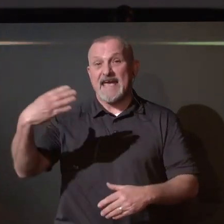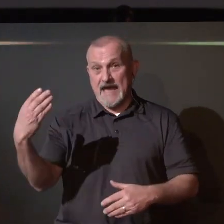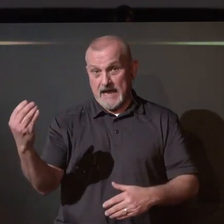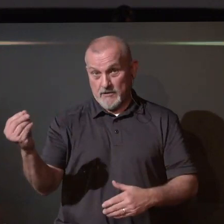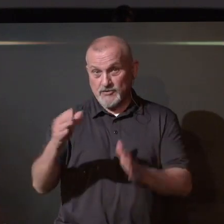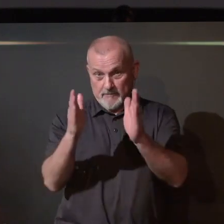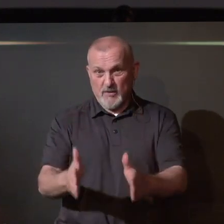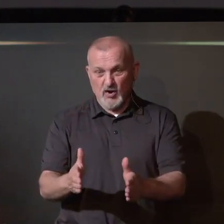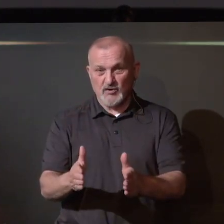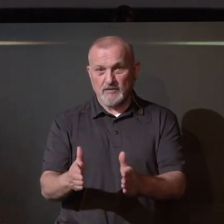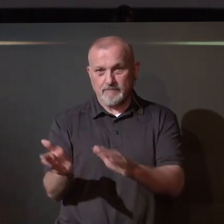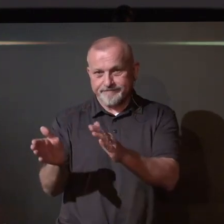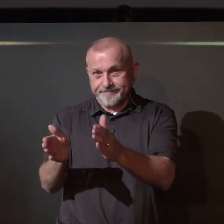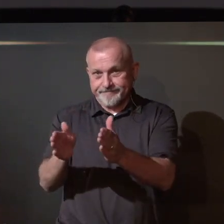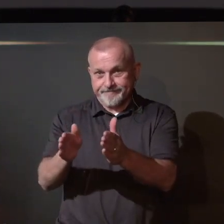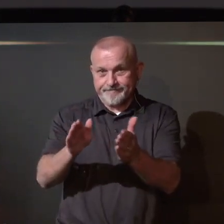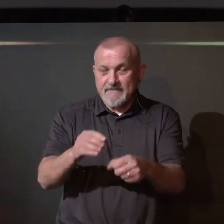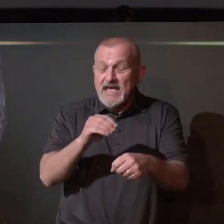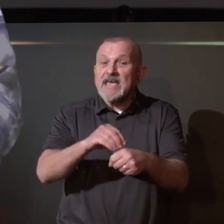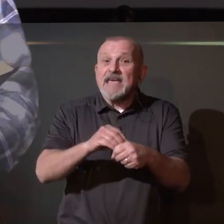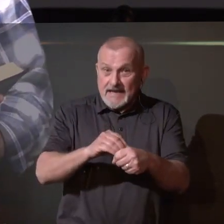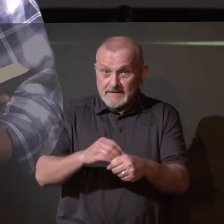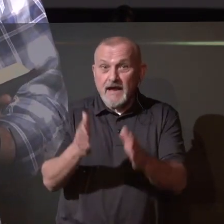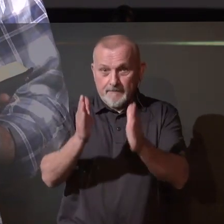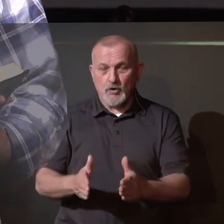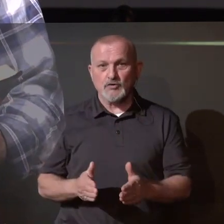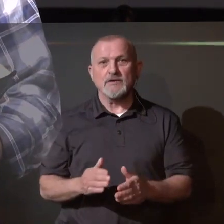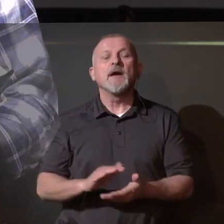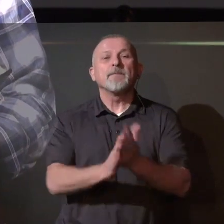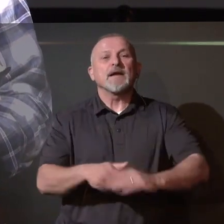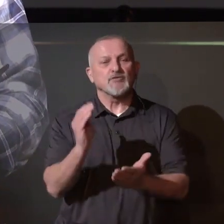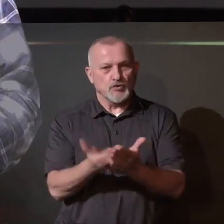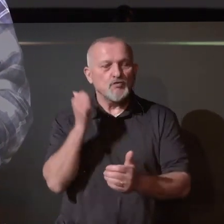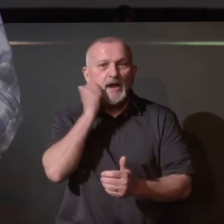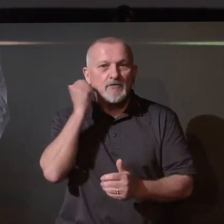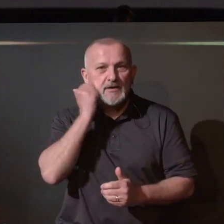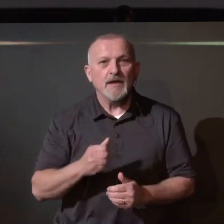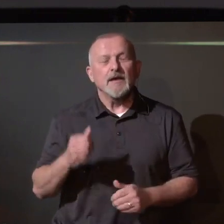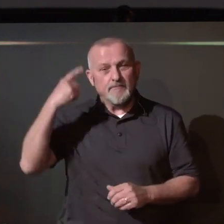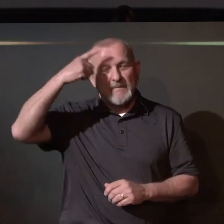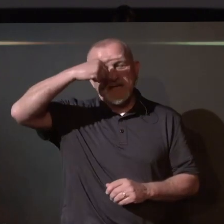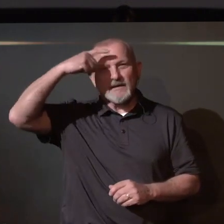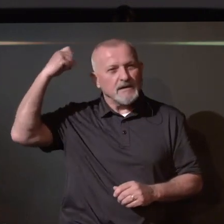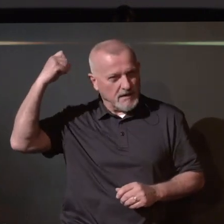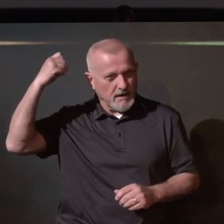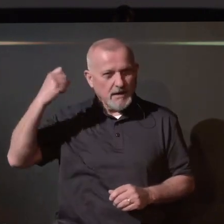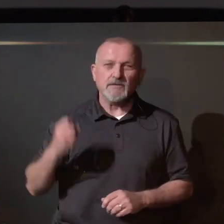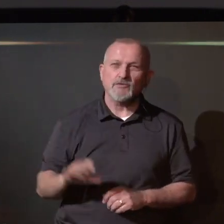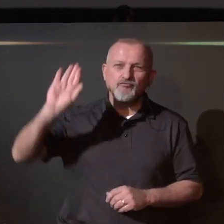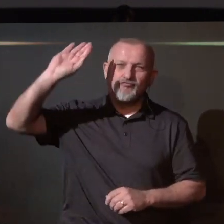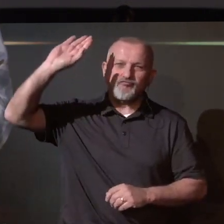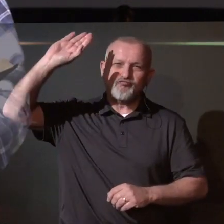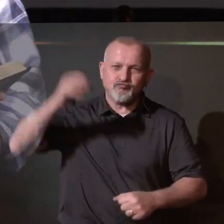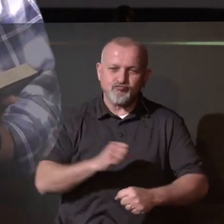man is renewed day by day. For momentary light affliction is producing for us an eternal weight of glory,